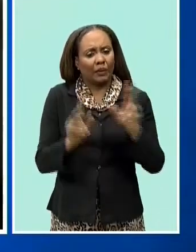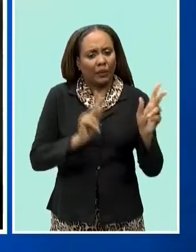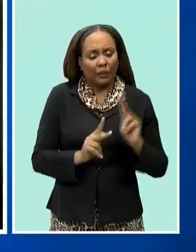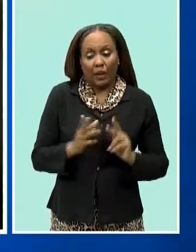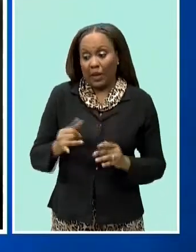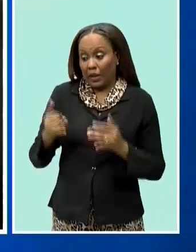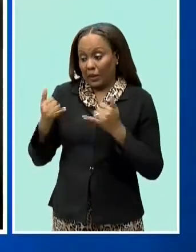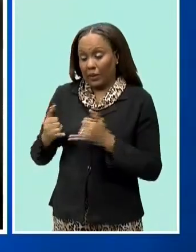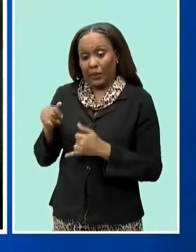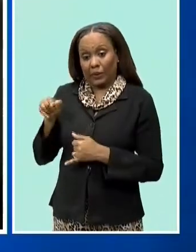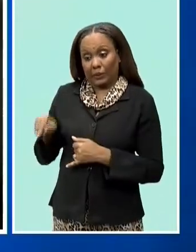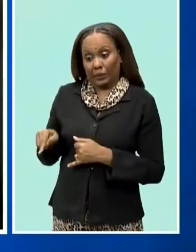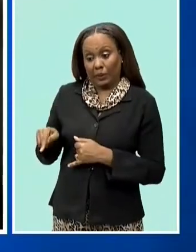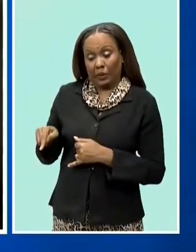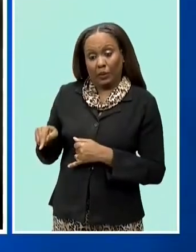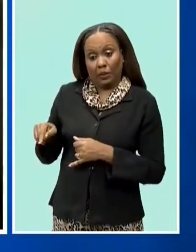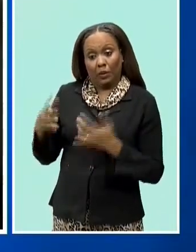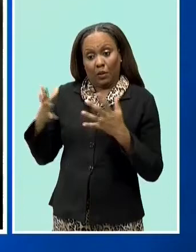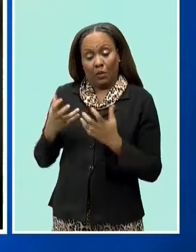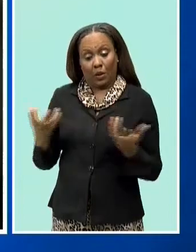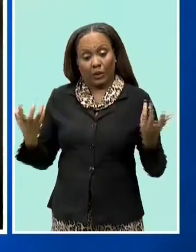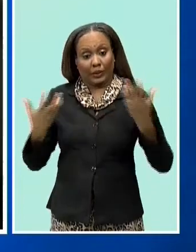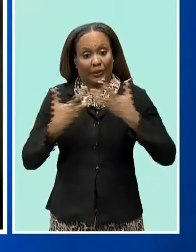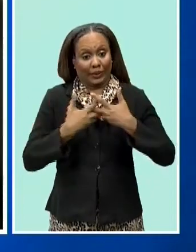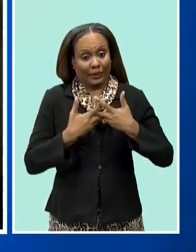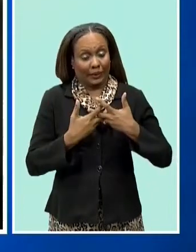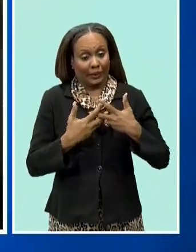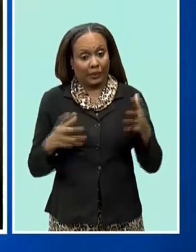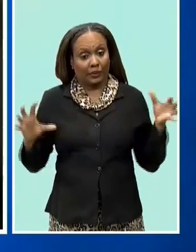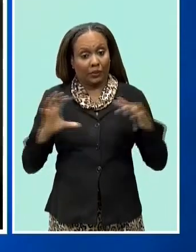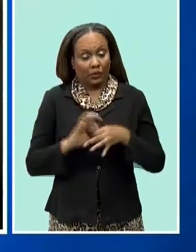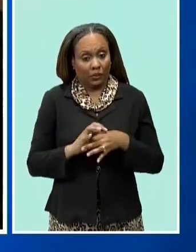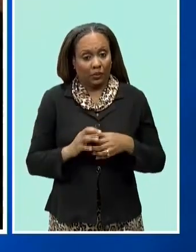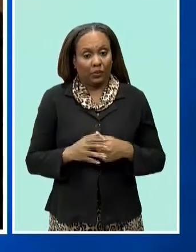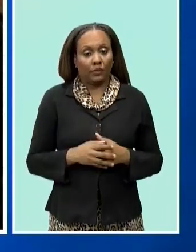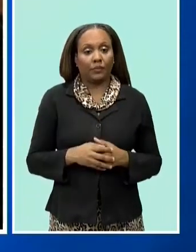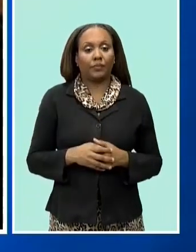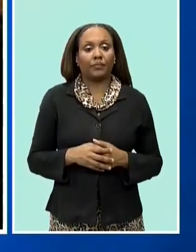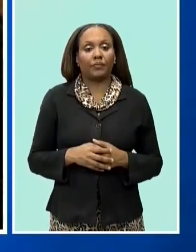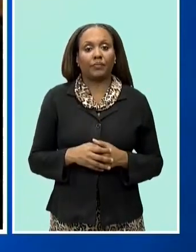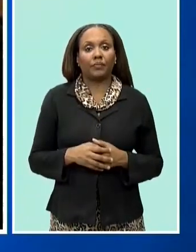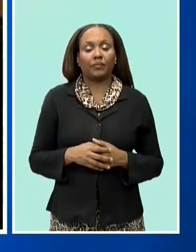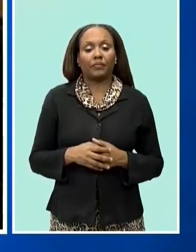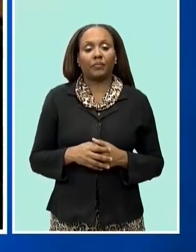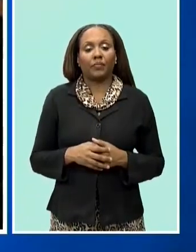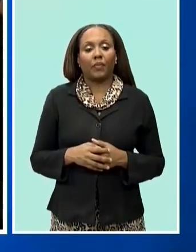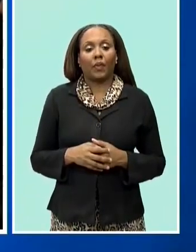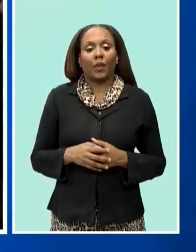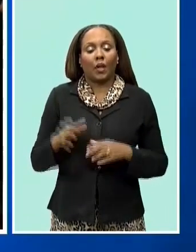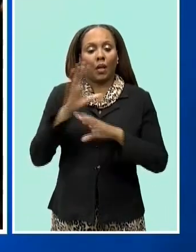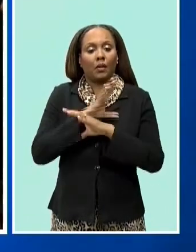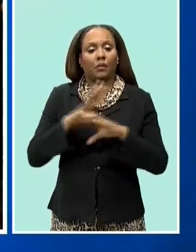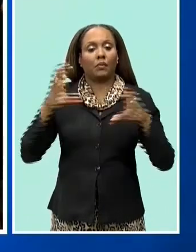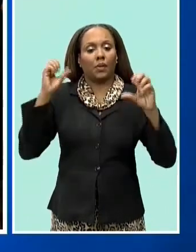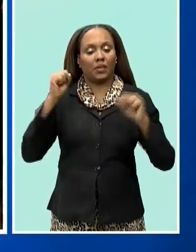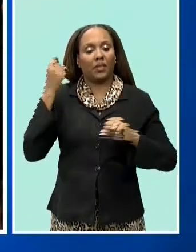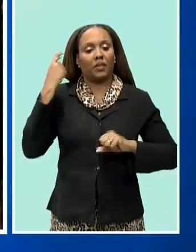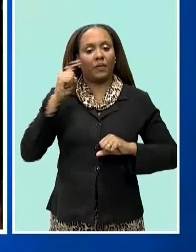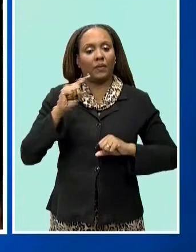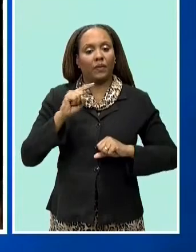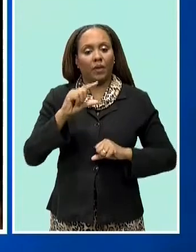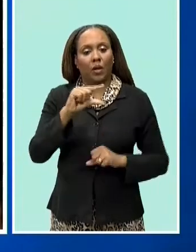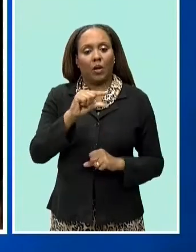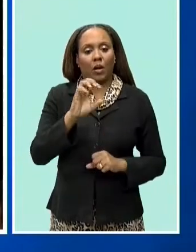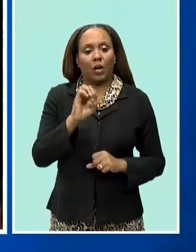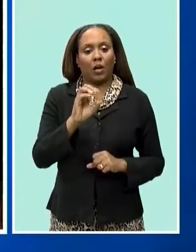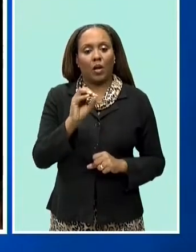Nigerians, indigenous, are oil wells and they are producing oil in the marginal and shallow fields. Ajaman and the president of the Georgetown Chamber of Commerce and